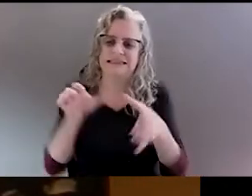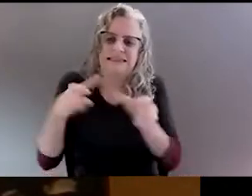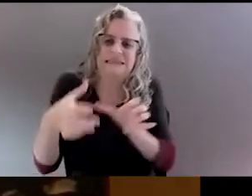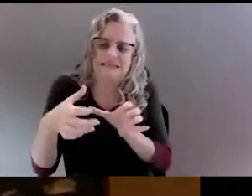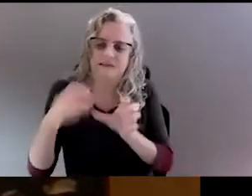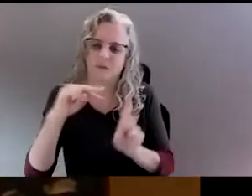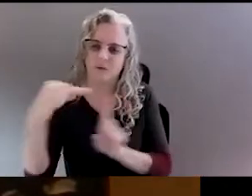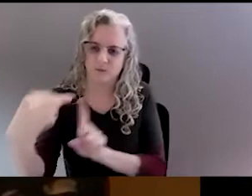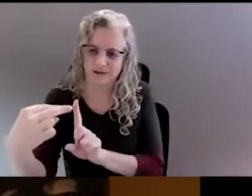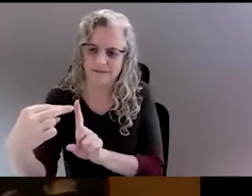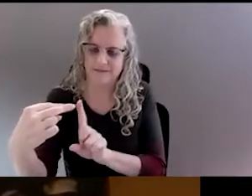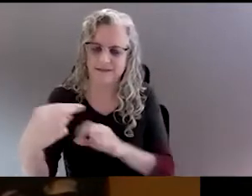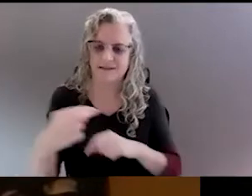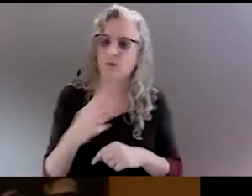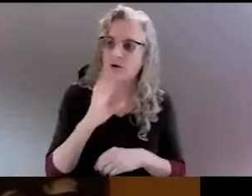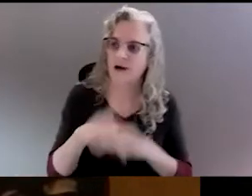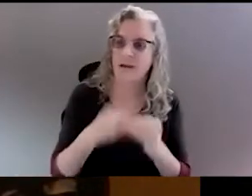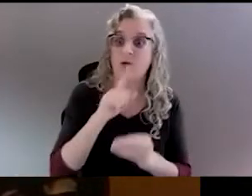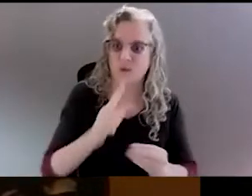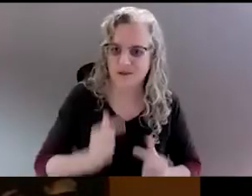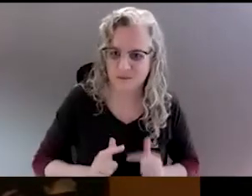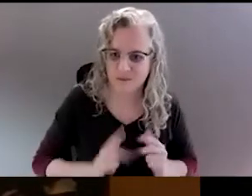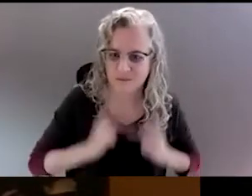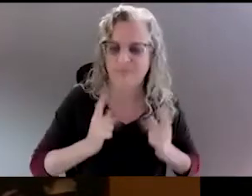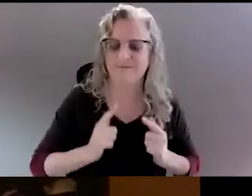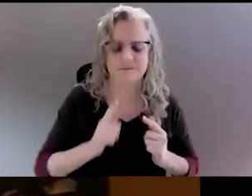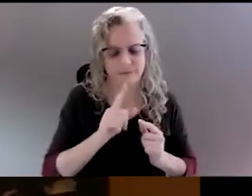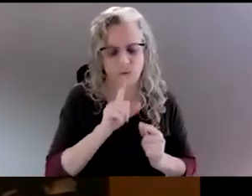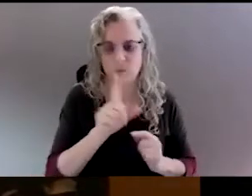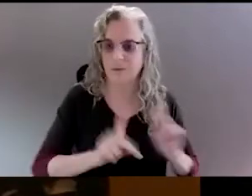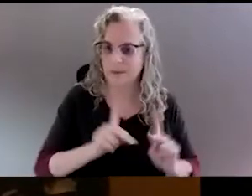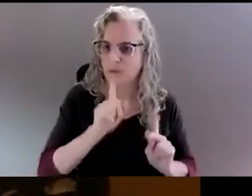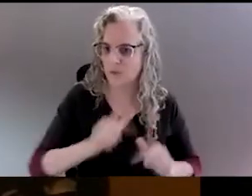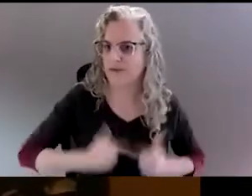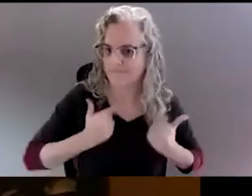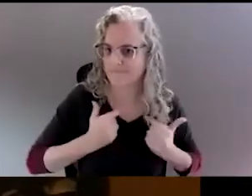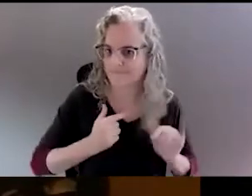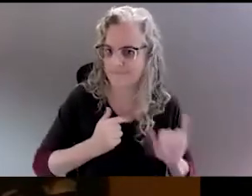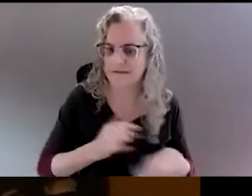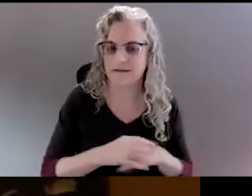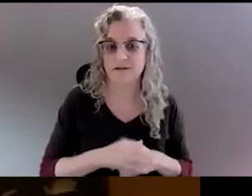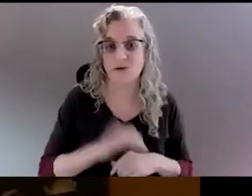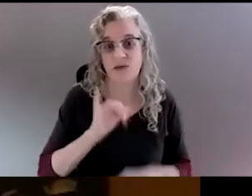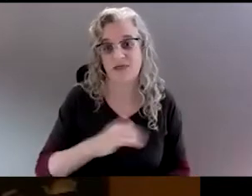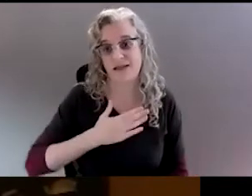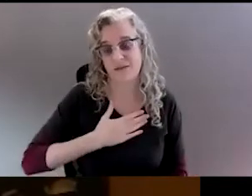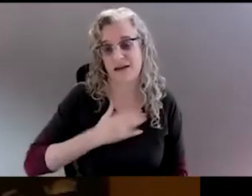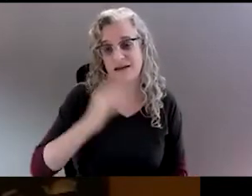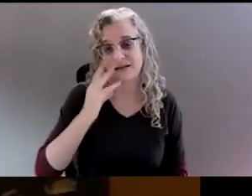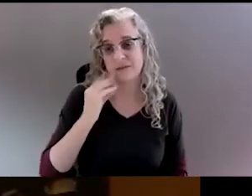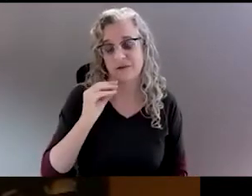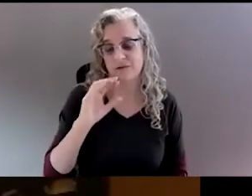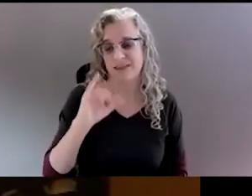real life. So that's how I've experienced inequity, but also how I've personally dealt with inequities in my own